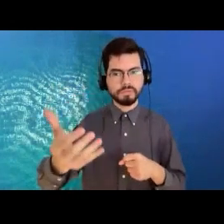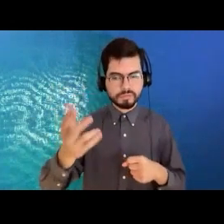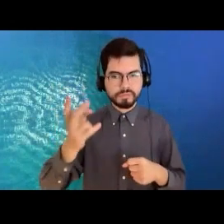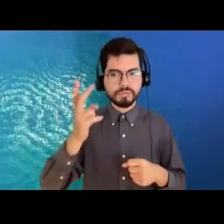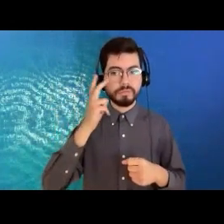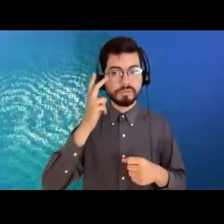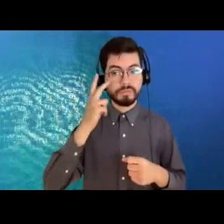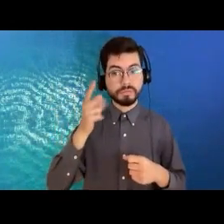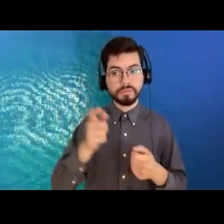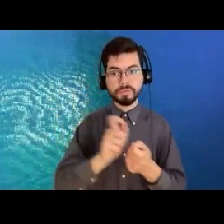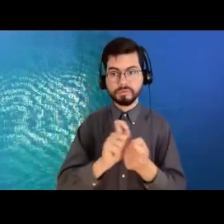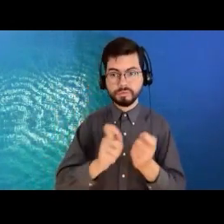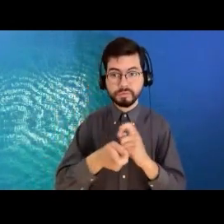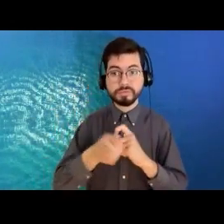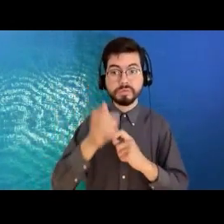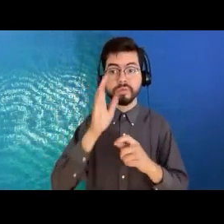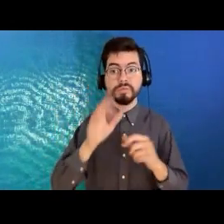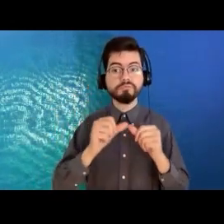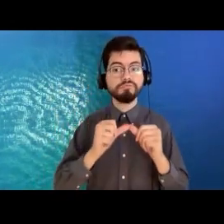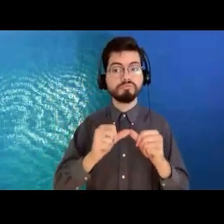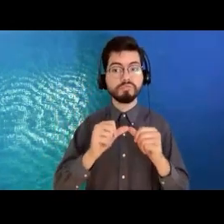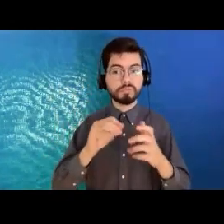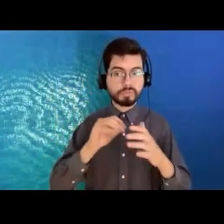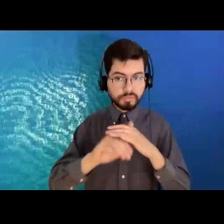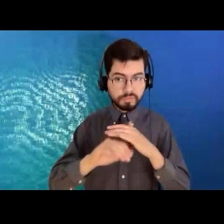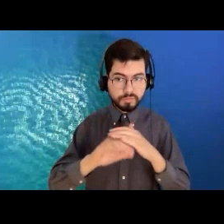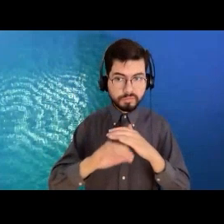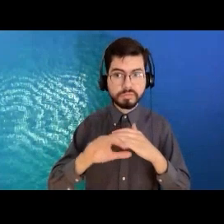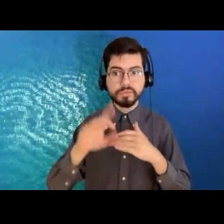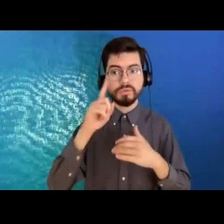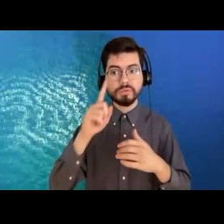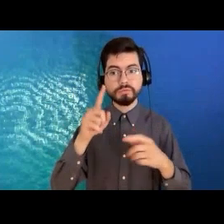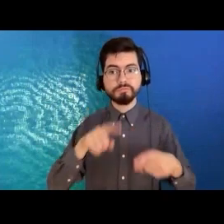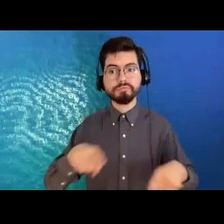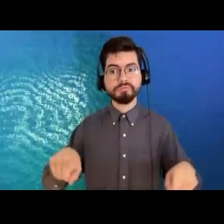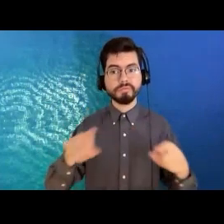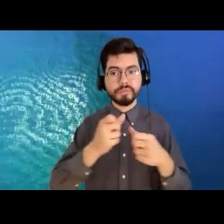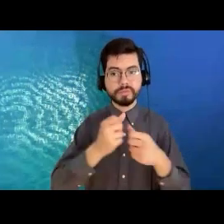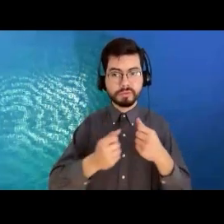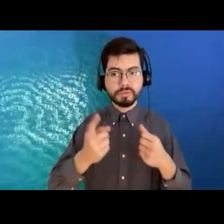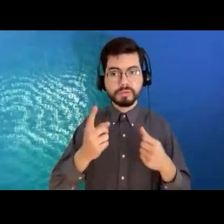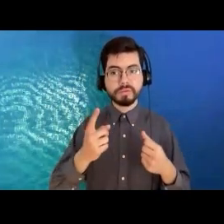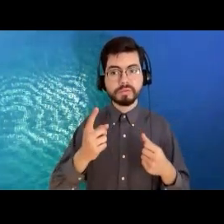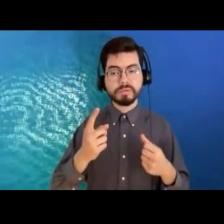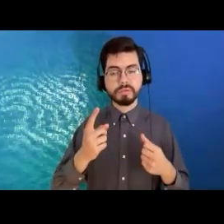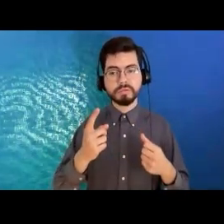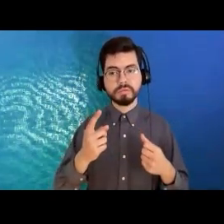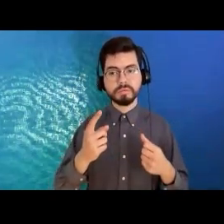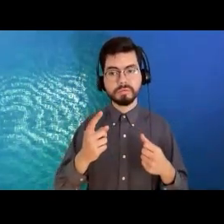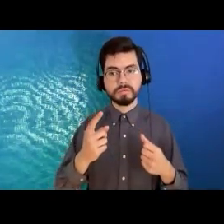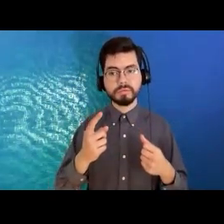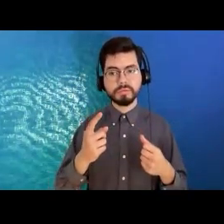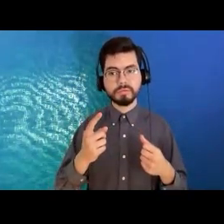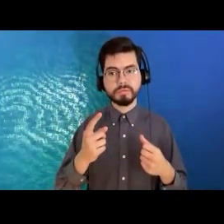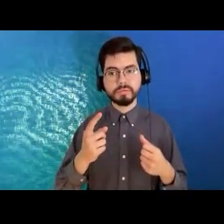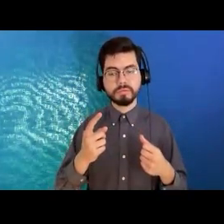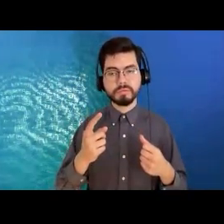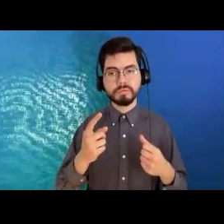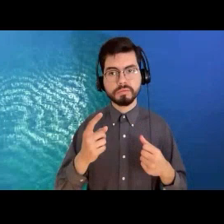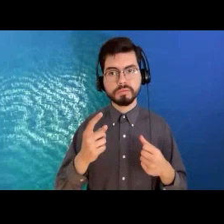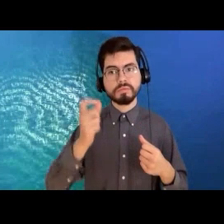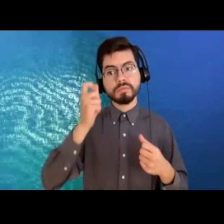We'll maintain access, obviously, for everyone, but we may need to change the way we do